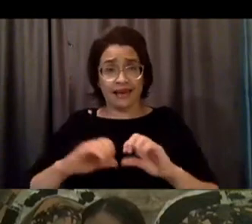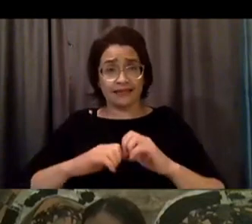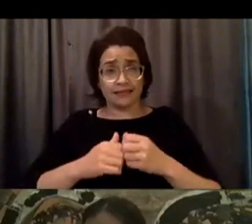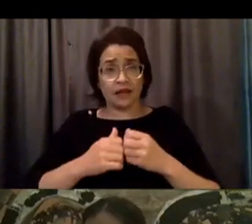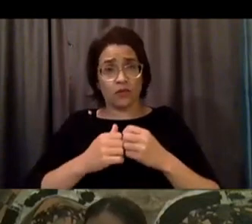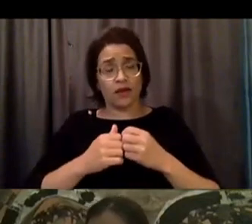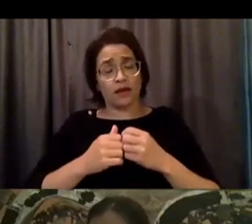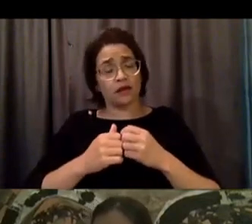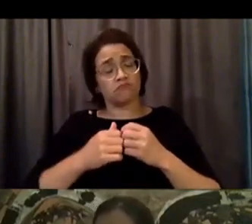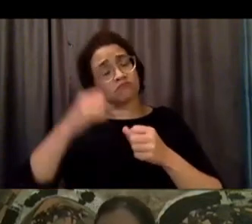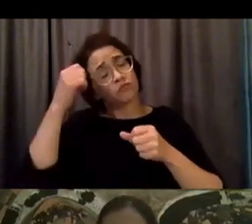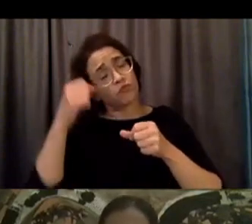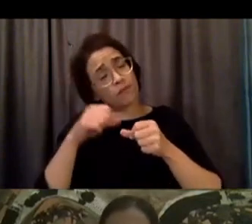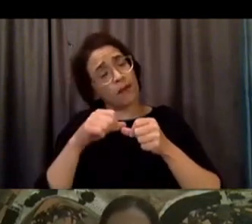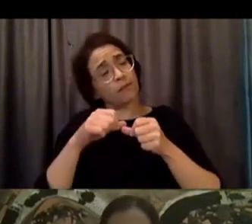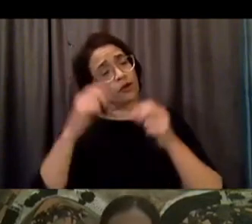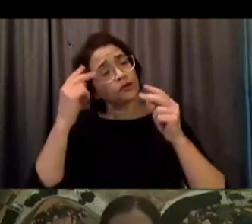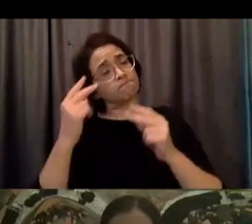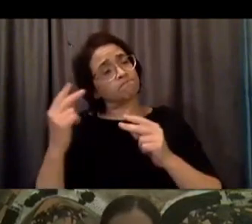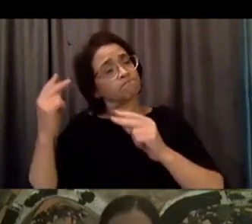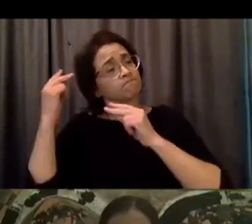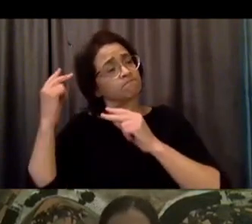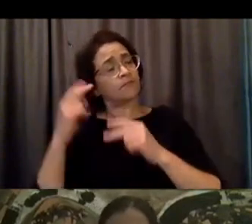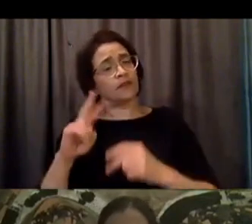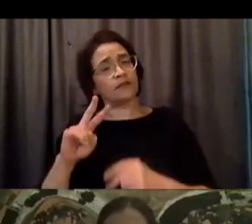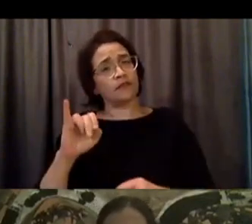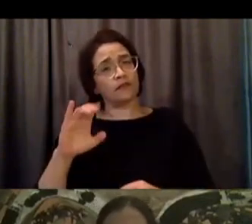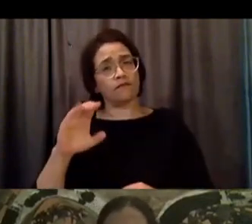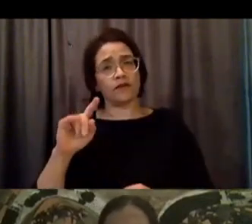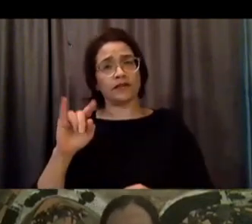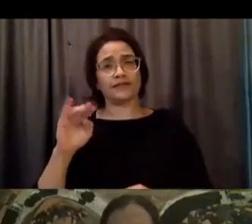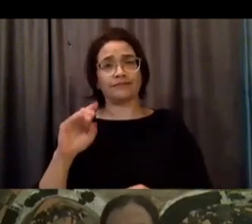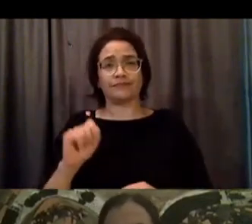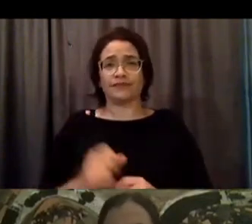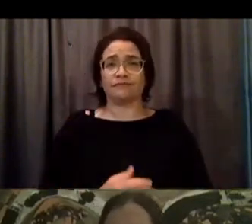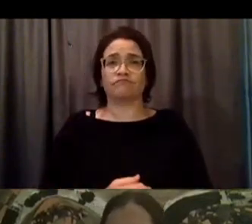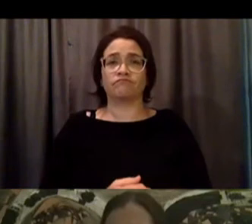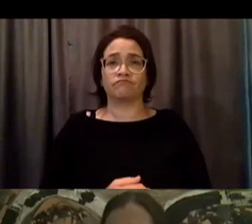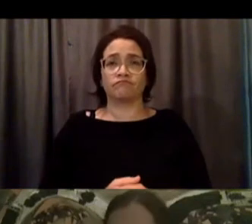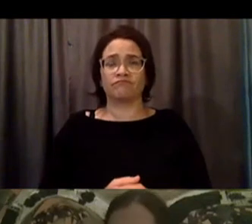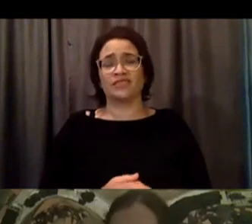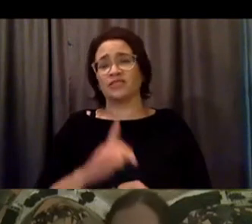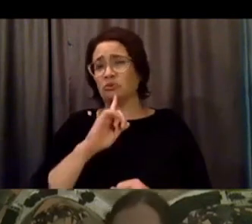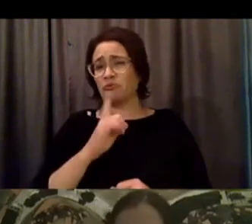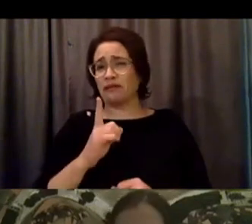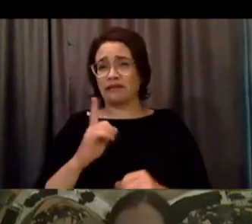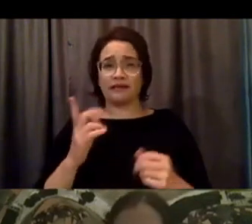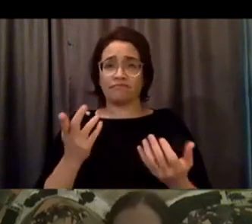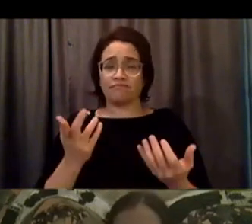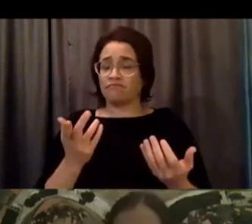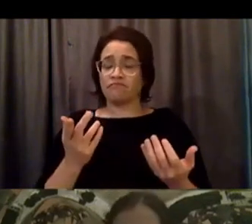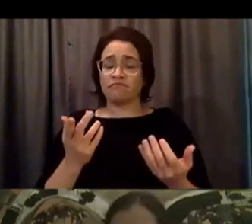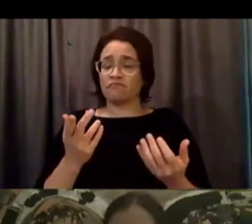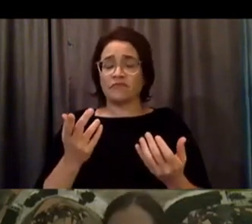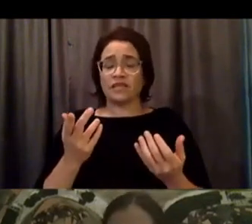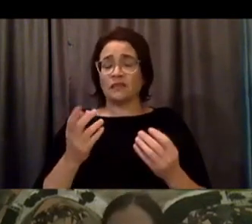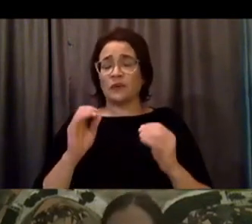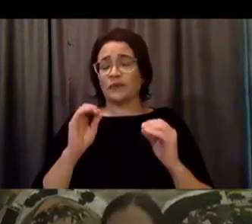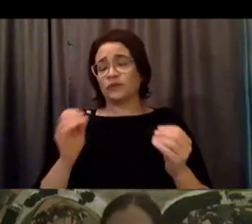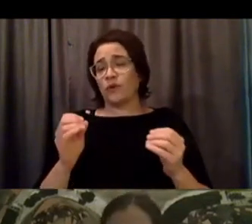the Hordomo. So, really, there is no difference at this time, or whether it's in Ukraine or in the diaspora.